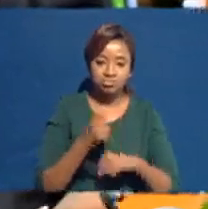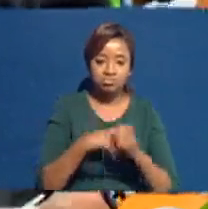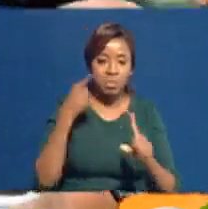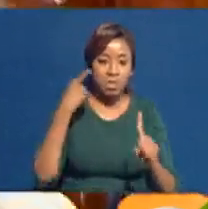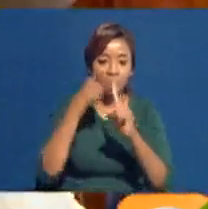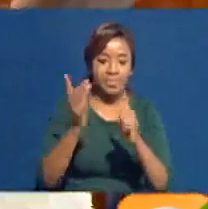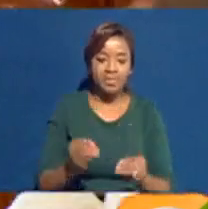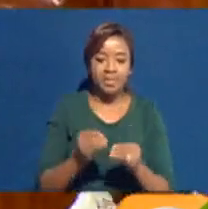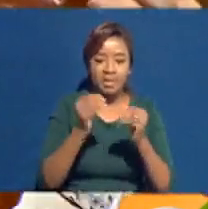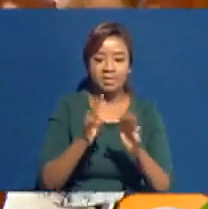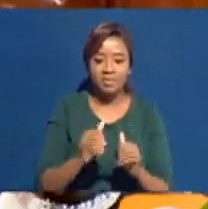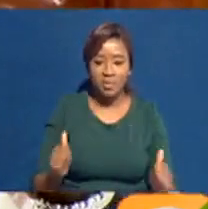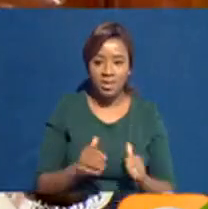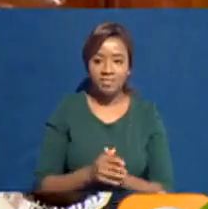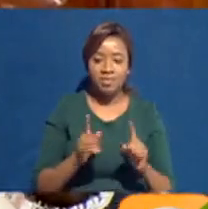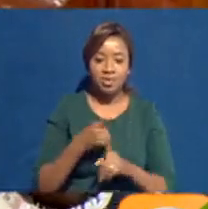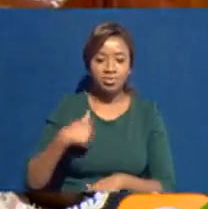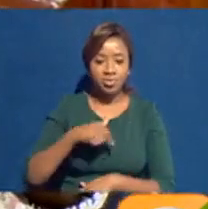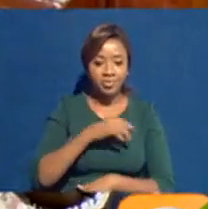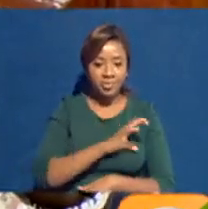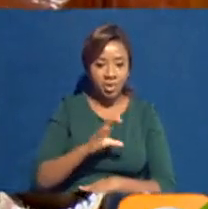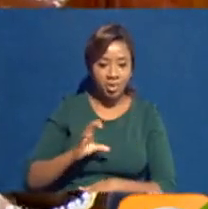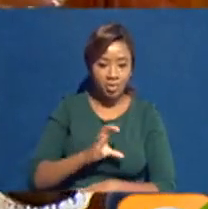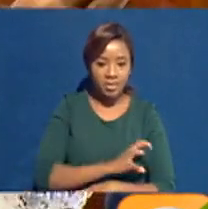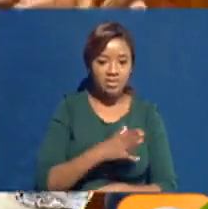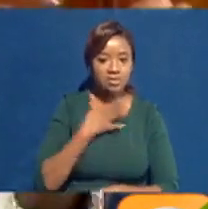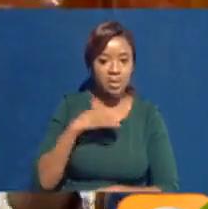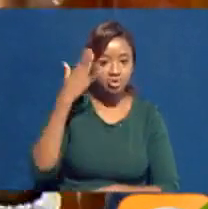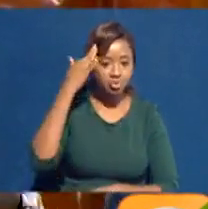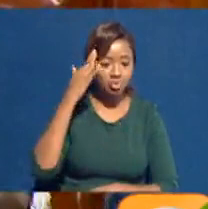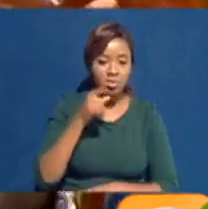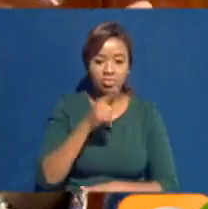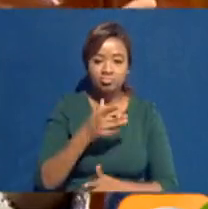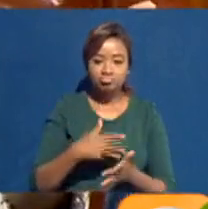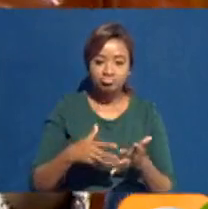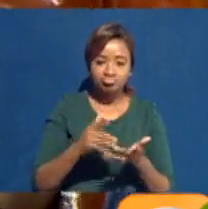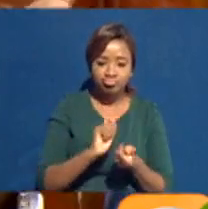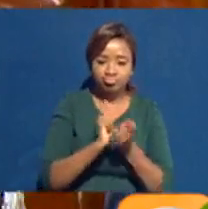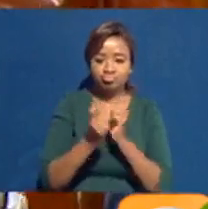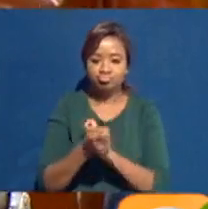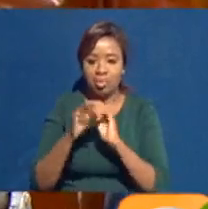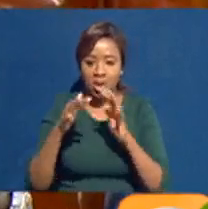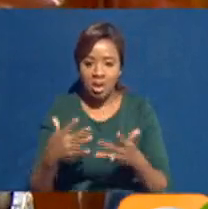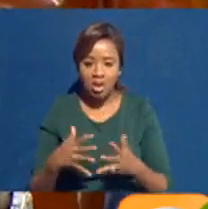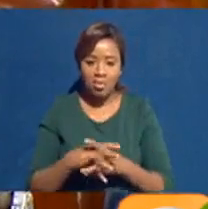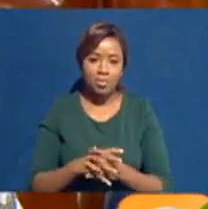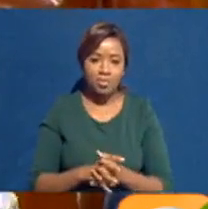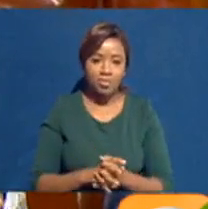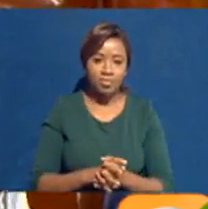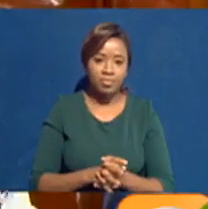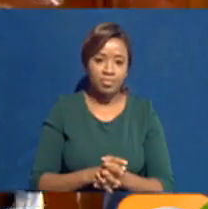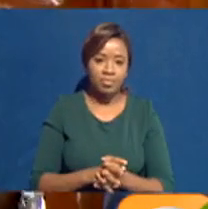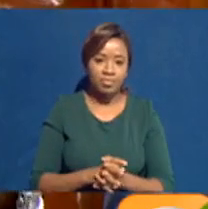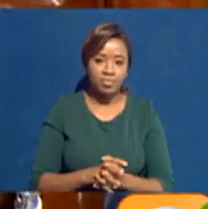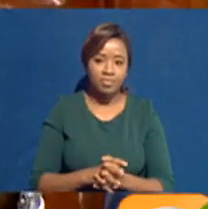target. This committee would have wished to know, how do you convert now from GOK land to